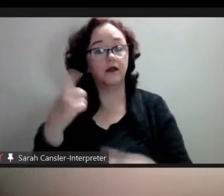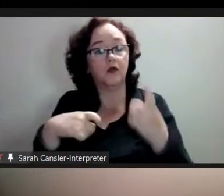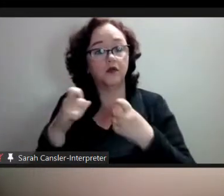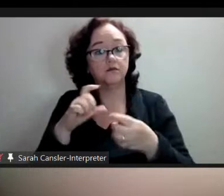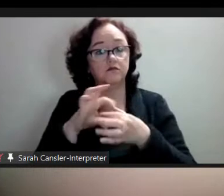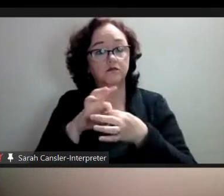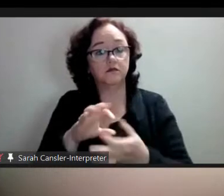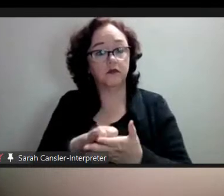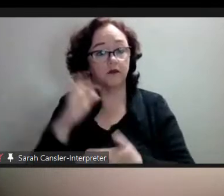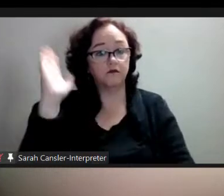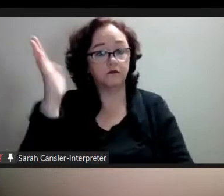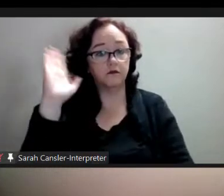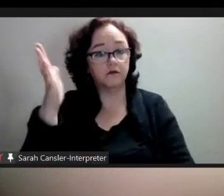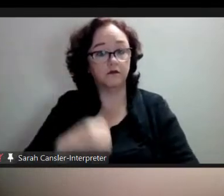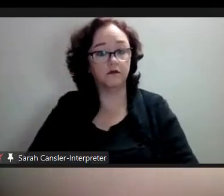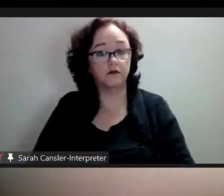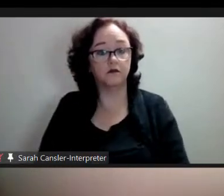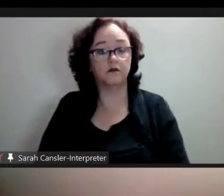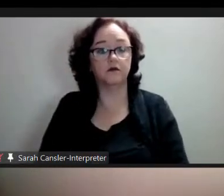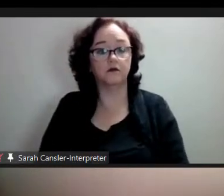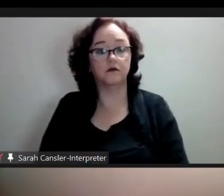presentation?